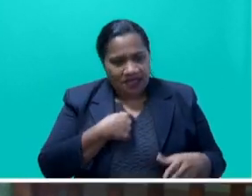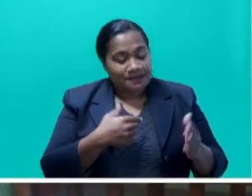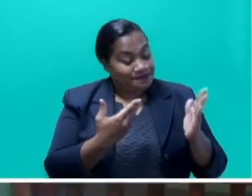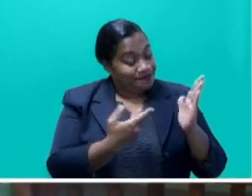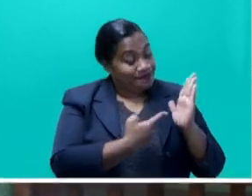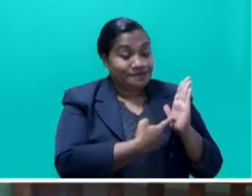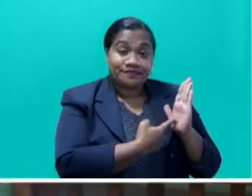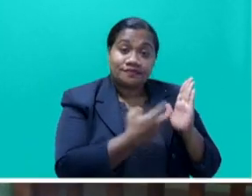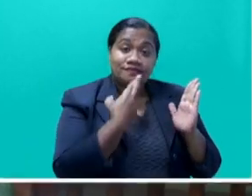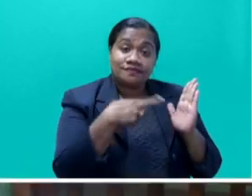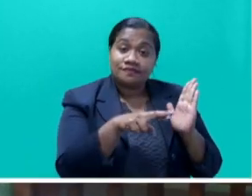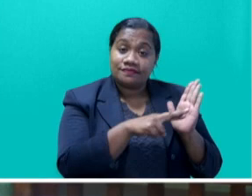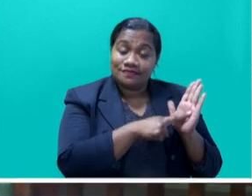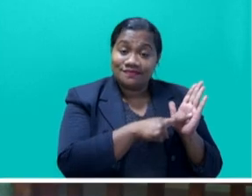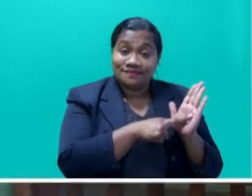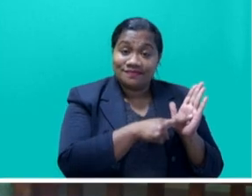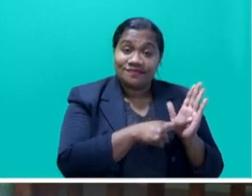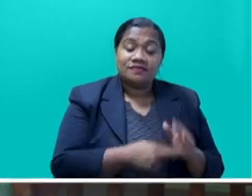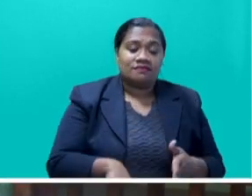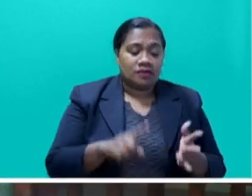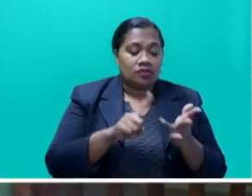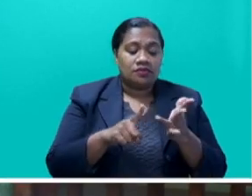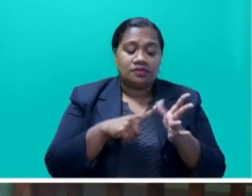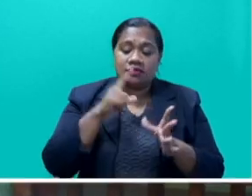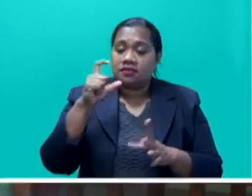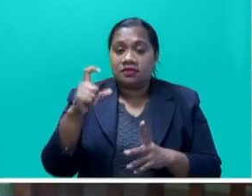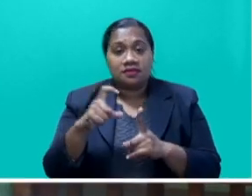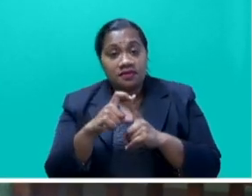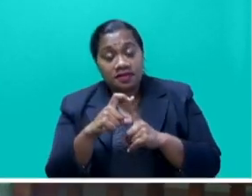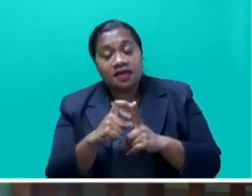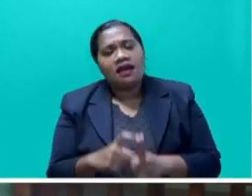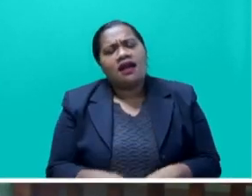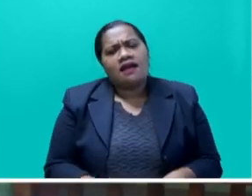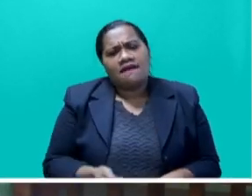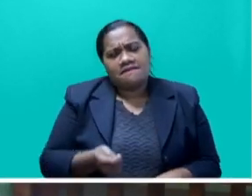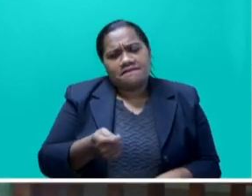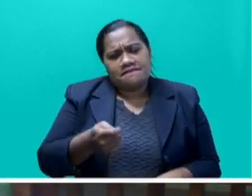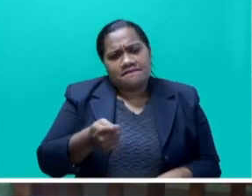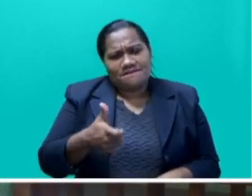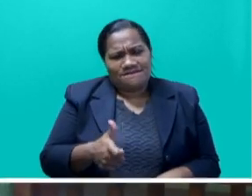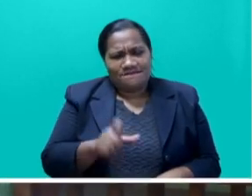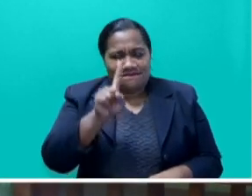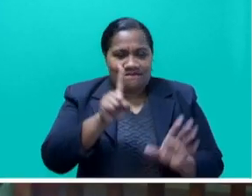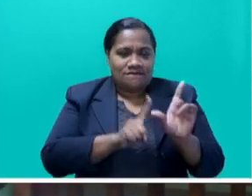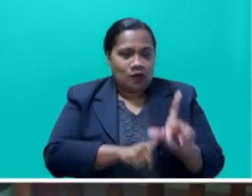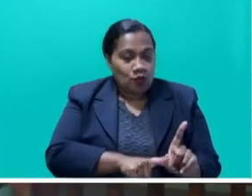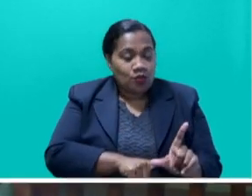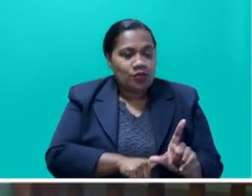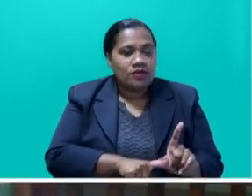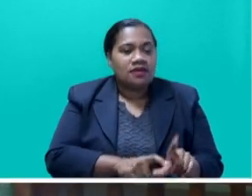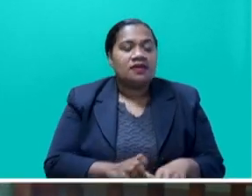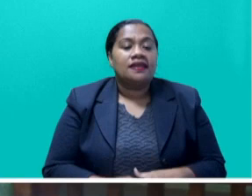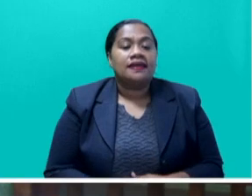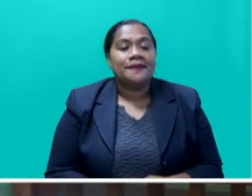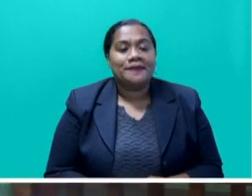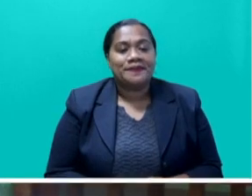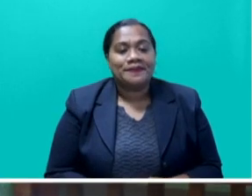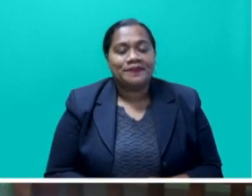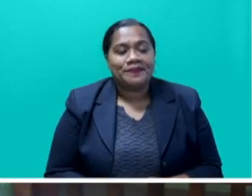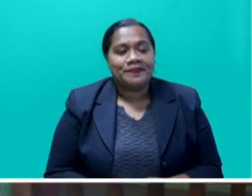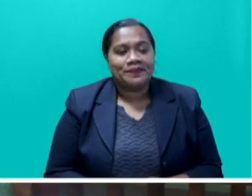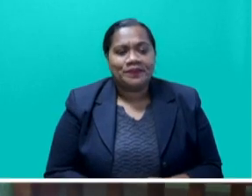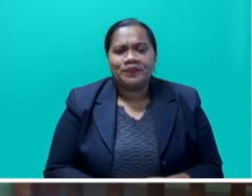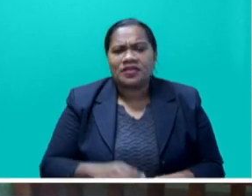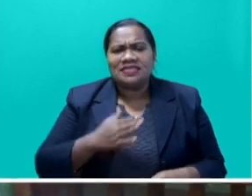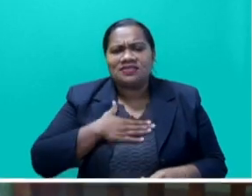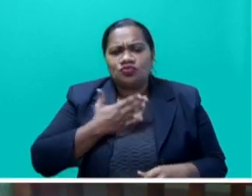post-COVID report by OECD after 1 year, particularly for seeds, and it's interesting reading,